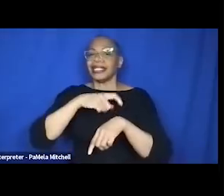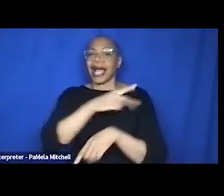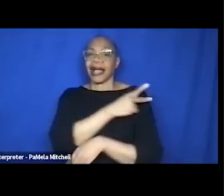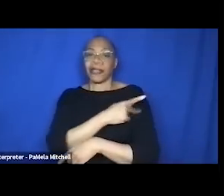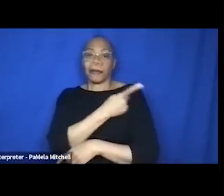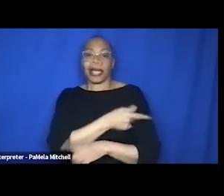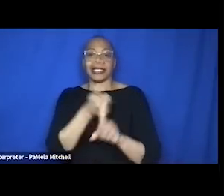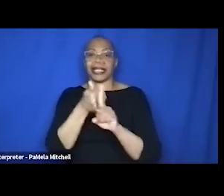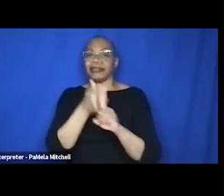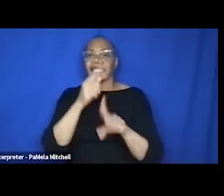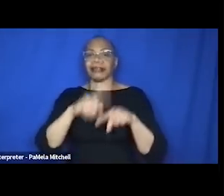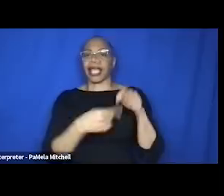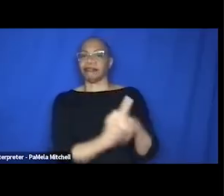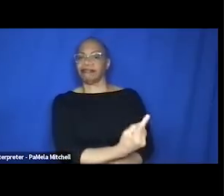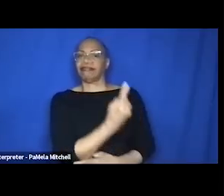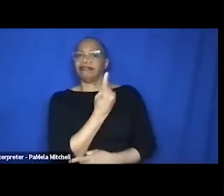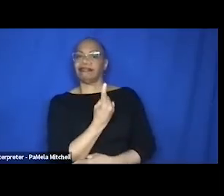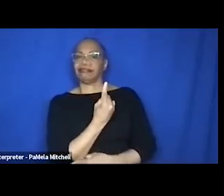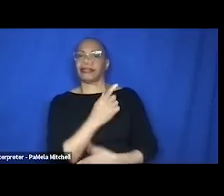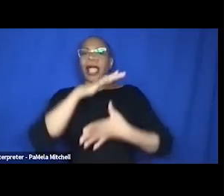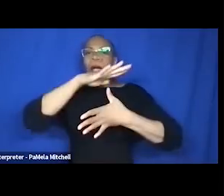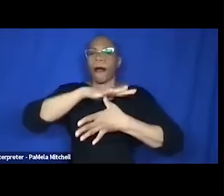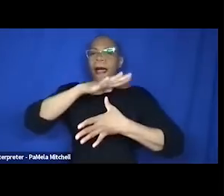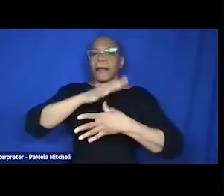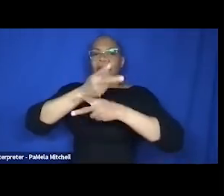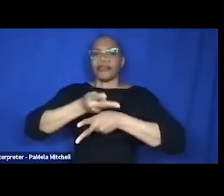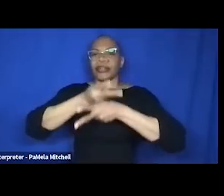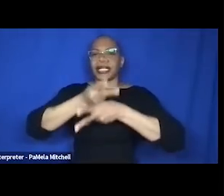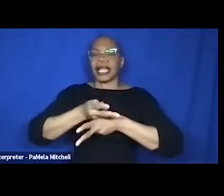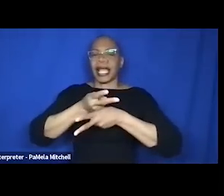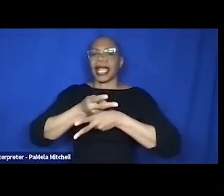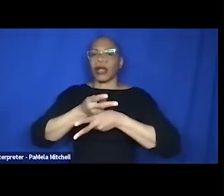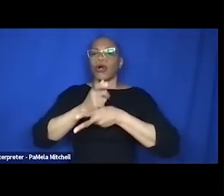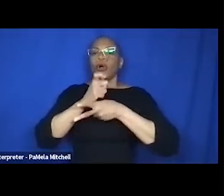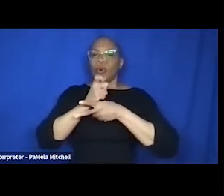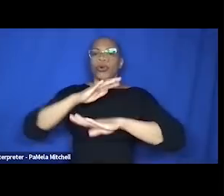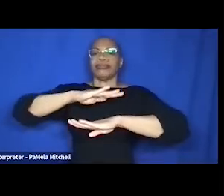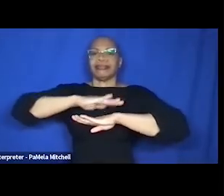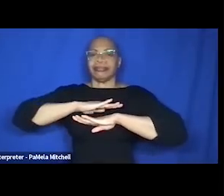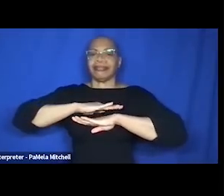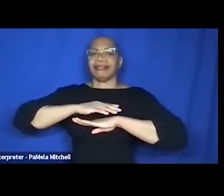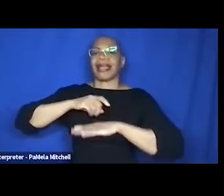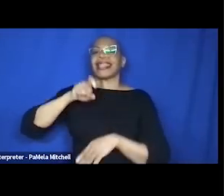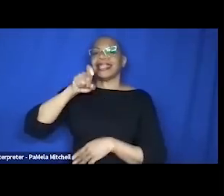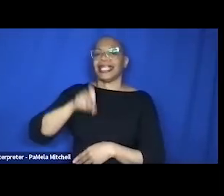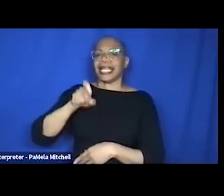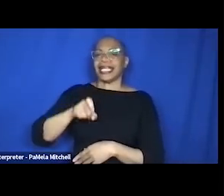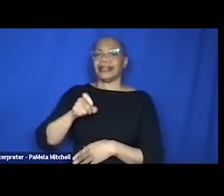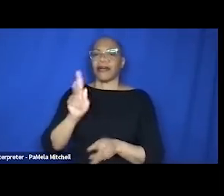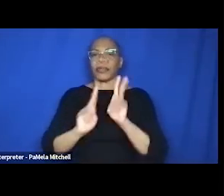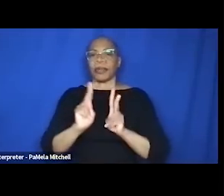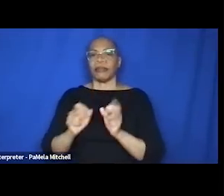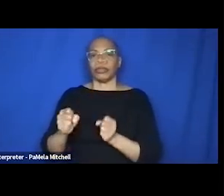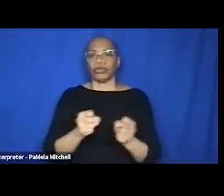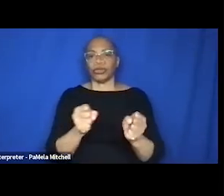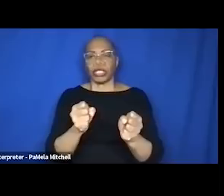So the primary care health screen designs to meet the needs of the streets. We see what's